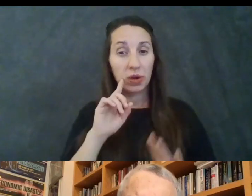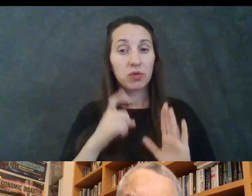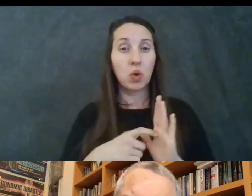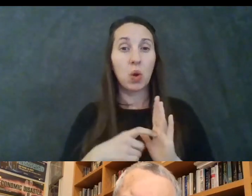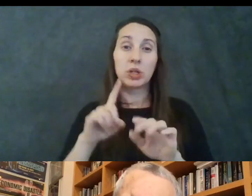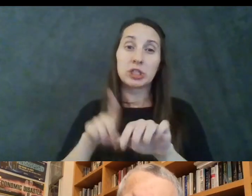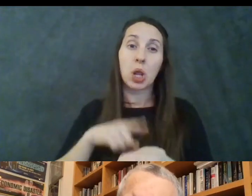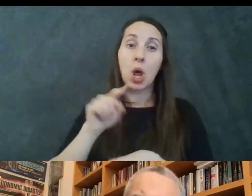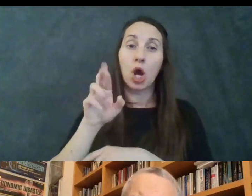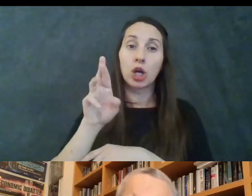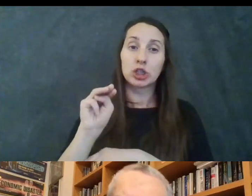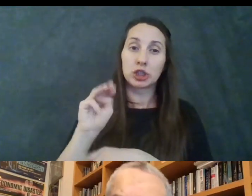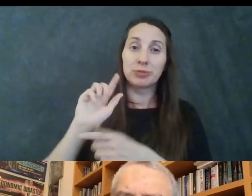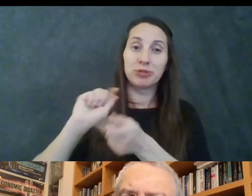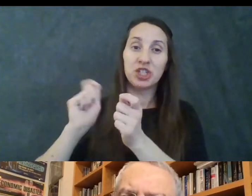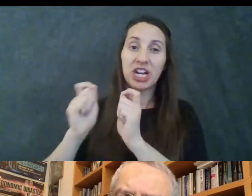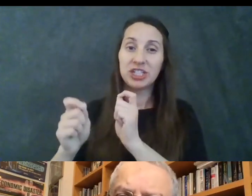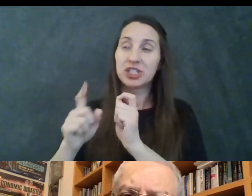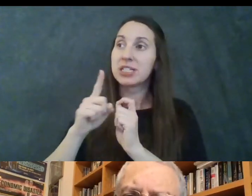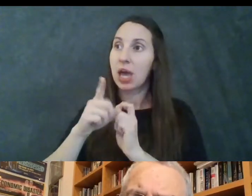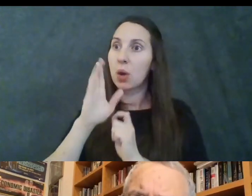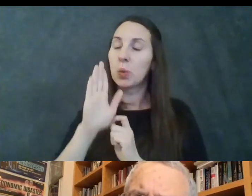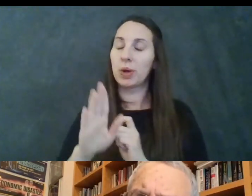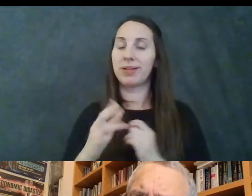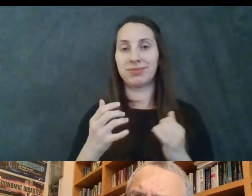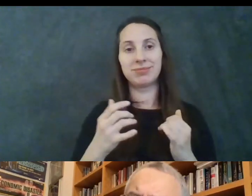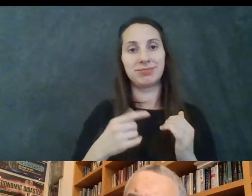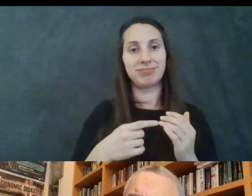results. Yeah,